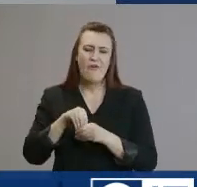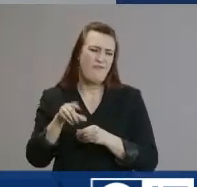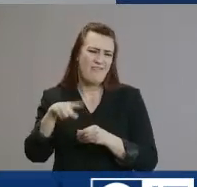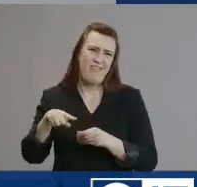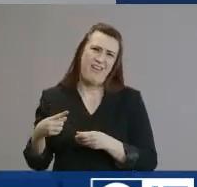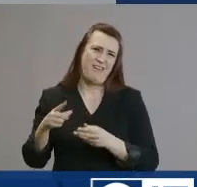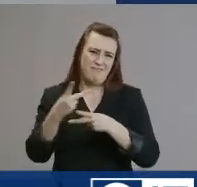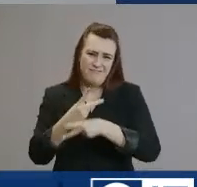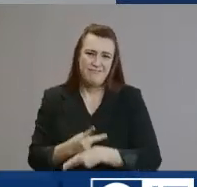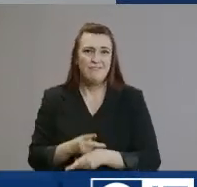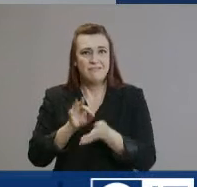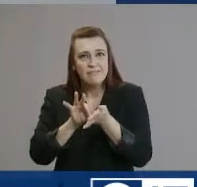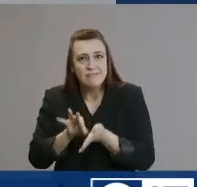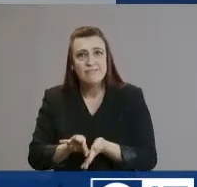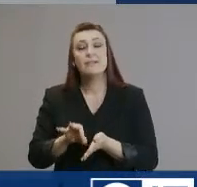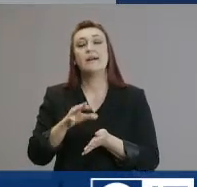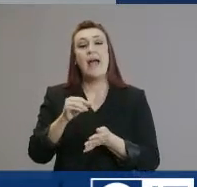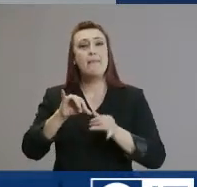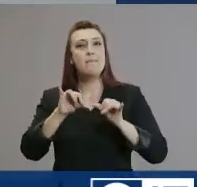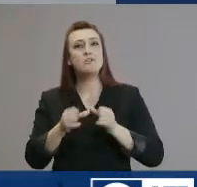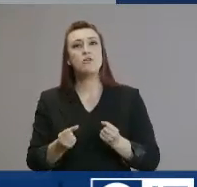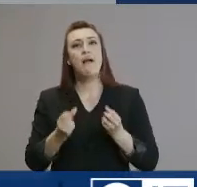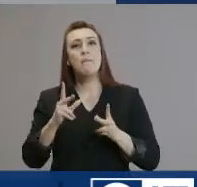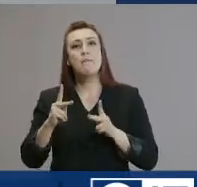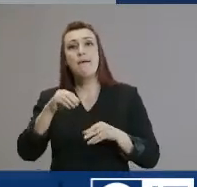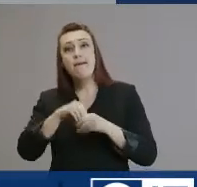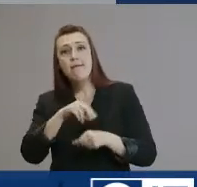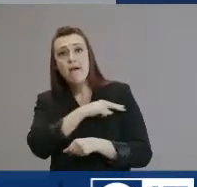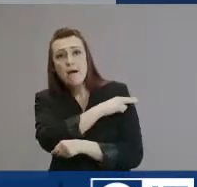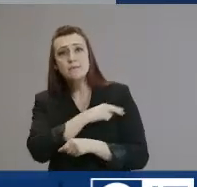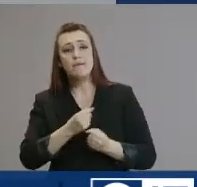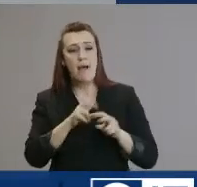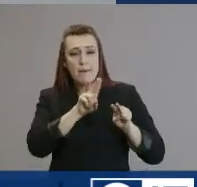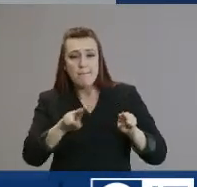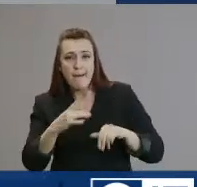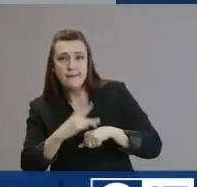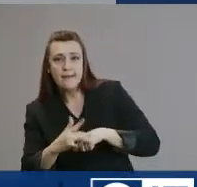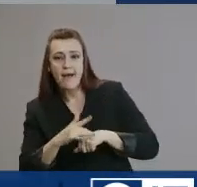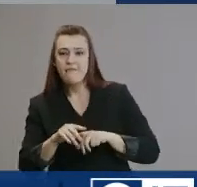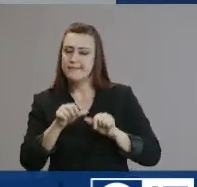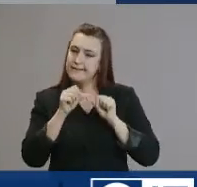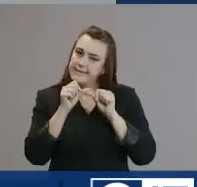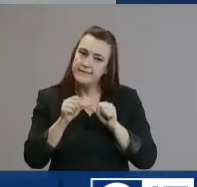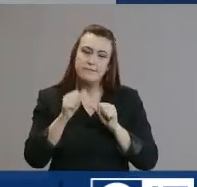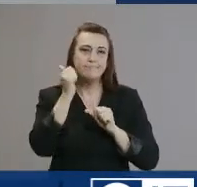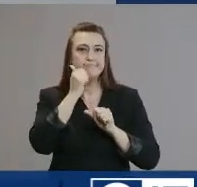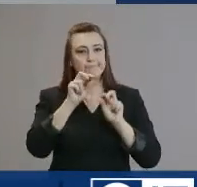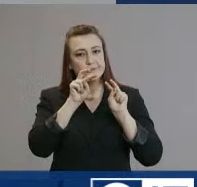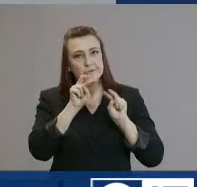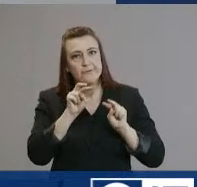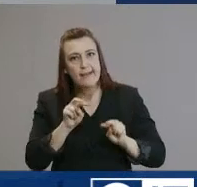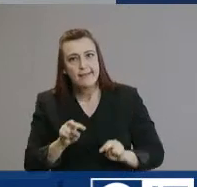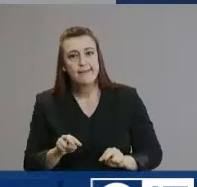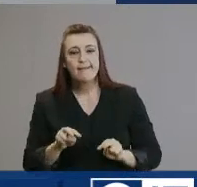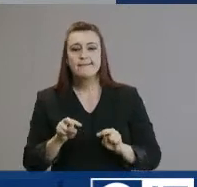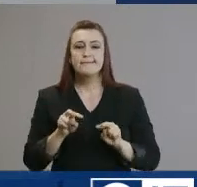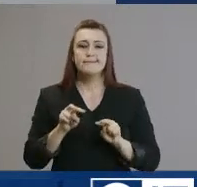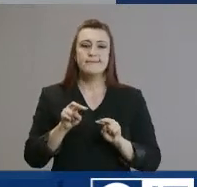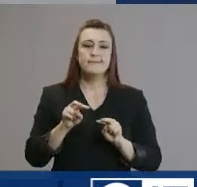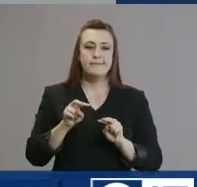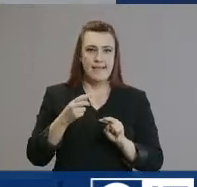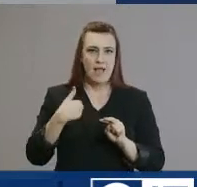the hospitalization rates with continued surveillance, and load balancing of our